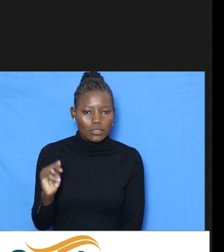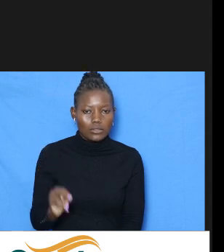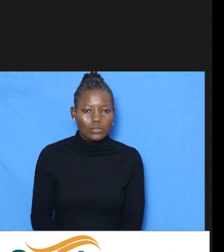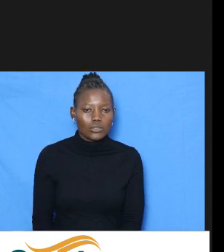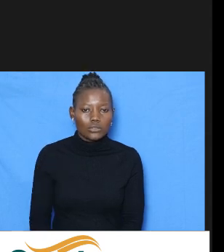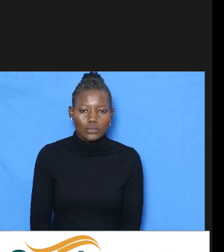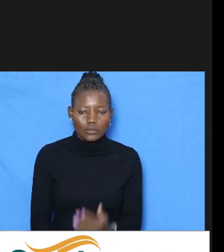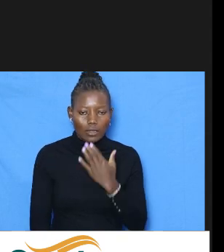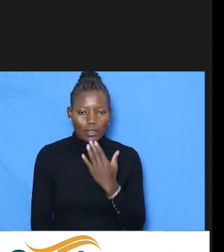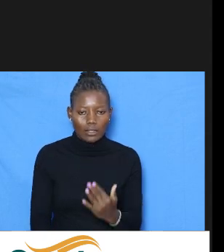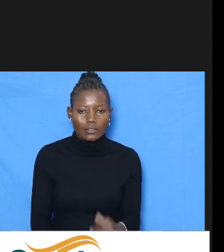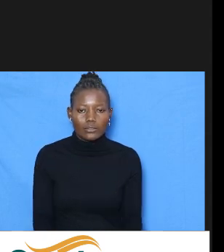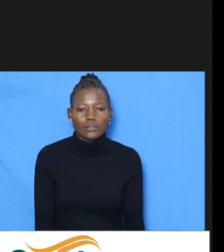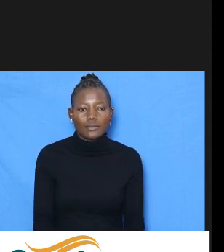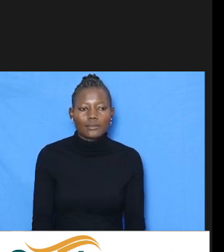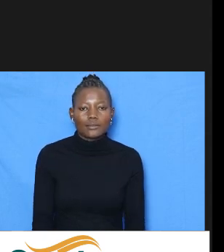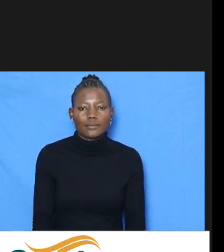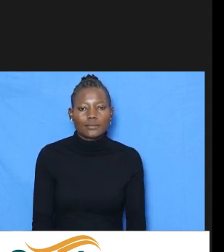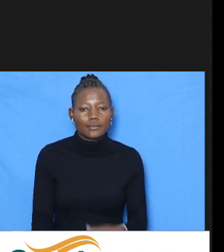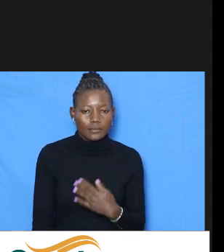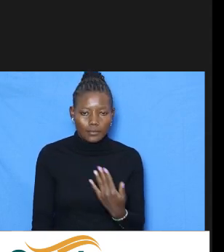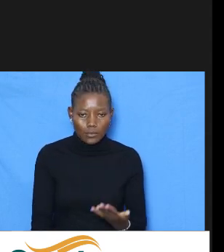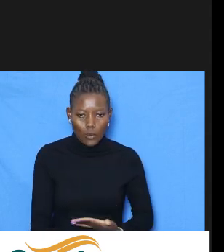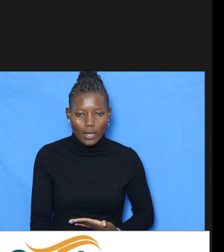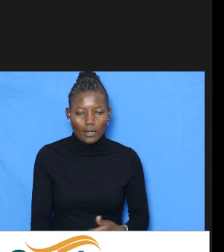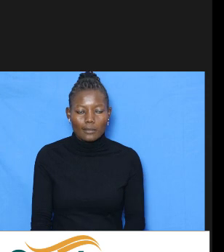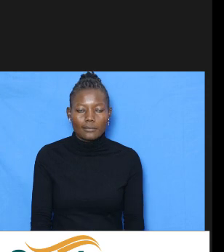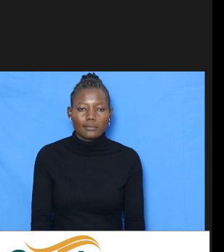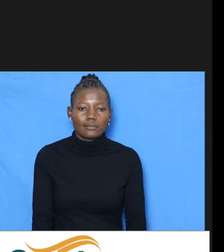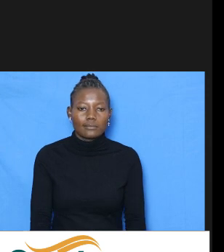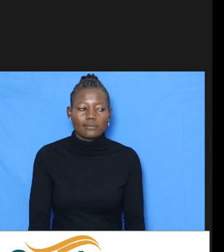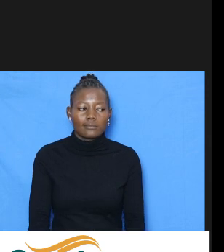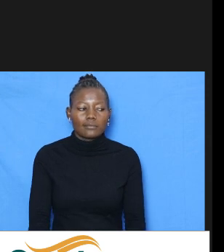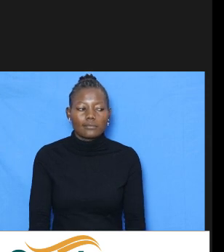Oh, okay. No, thank you. You're welcome.